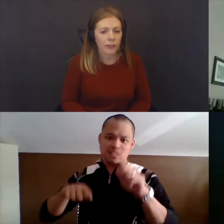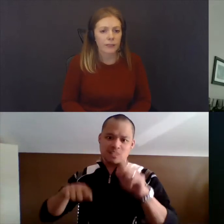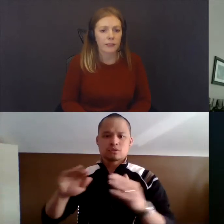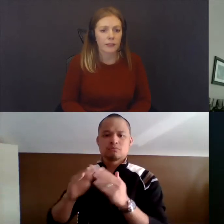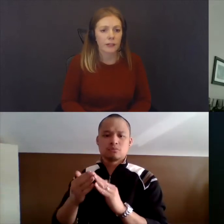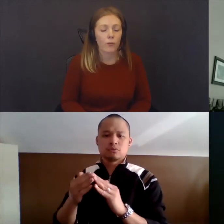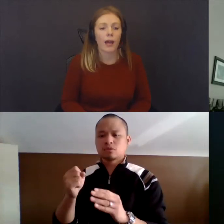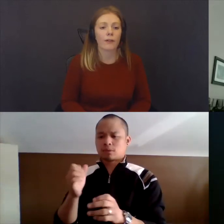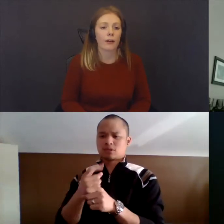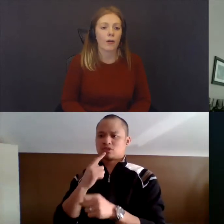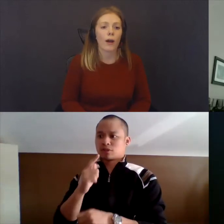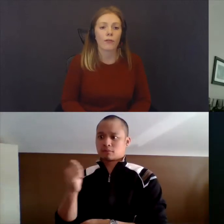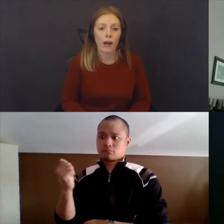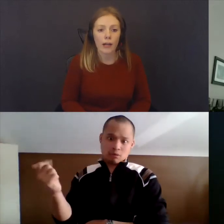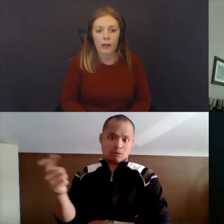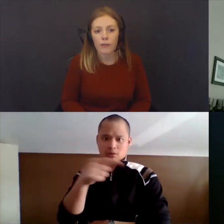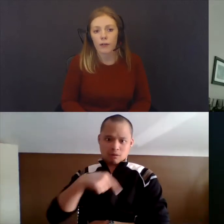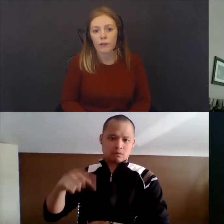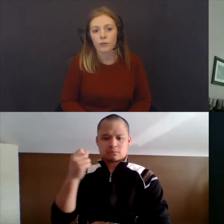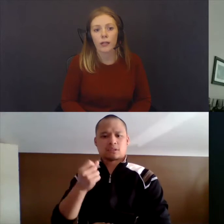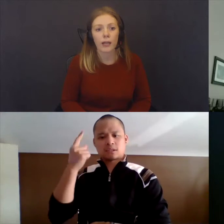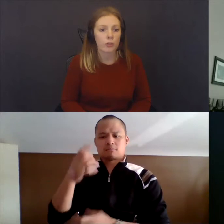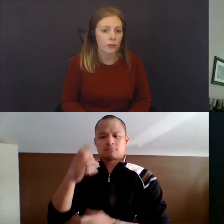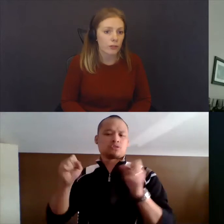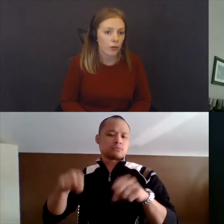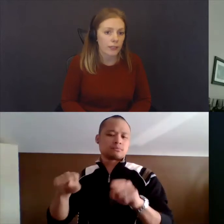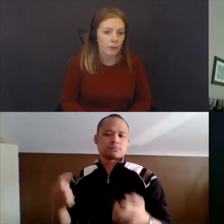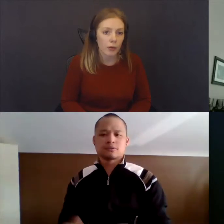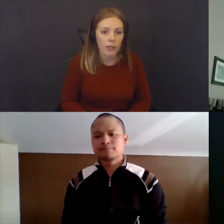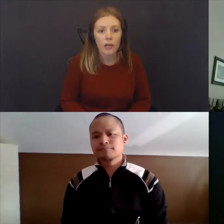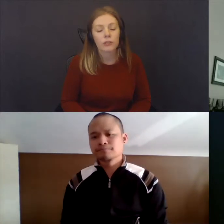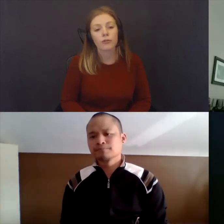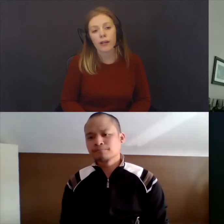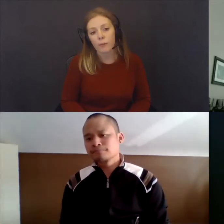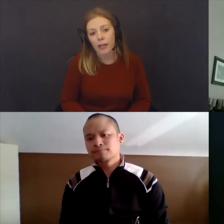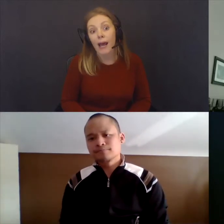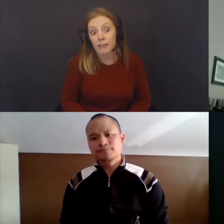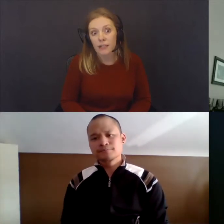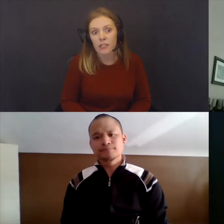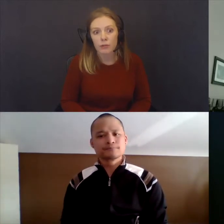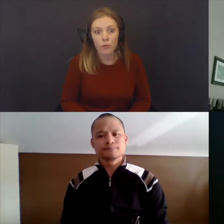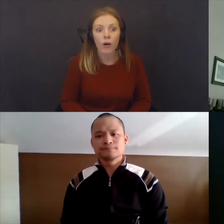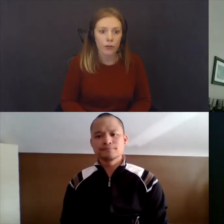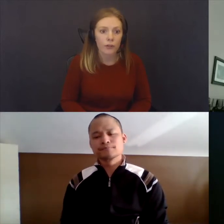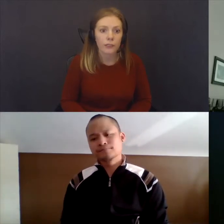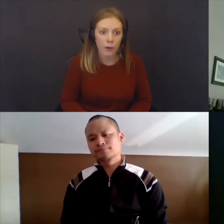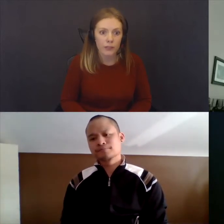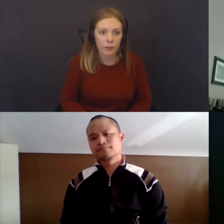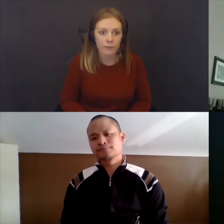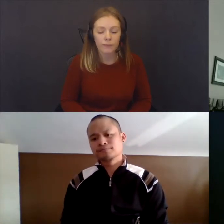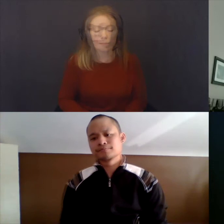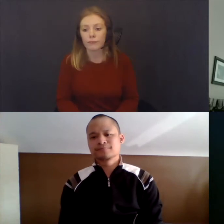information because we have a wide variety of individual and language use across the community. So trying to make it as accessible to all viewers